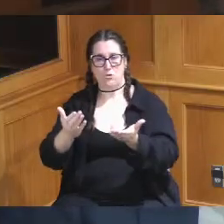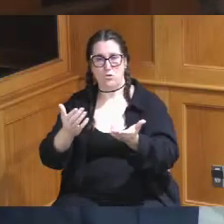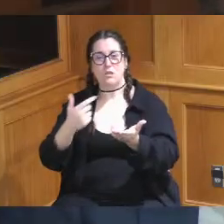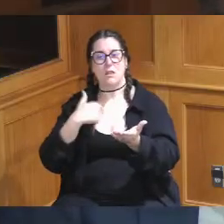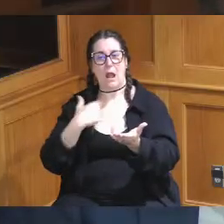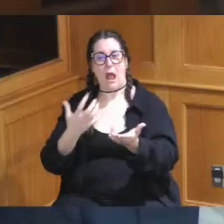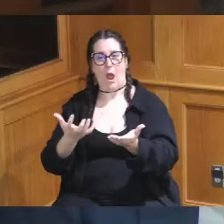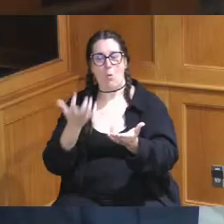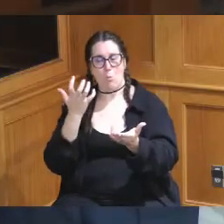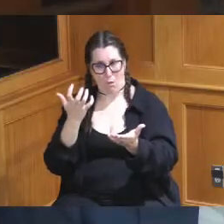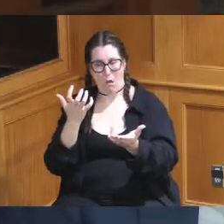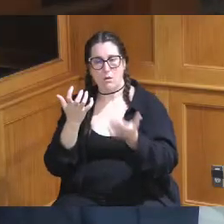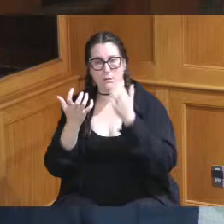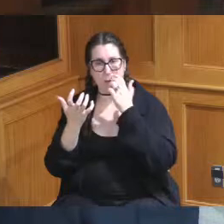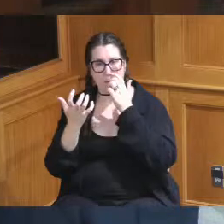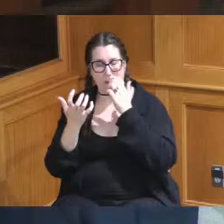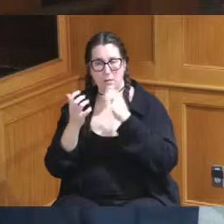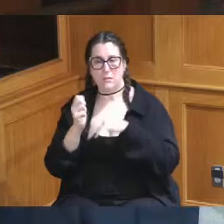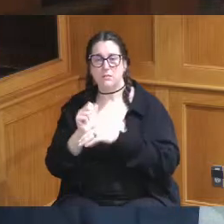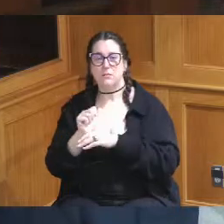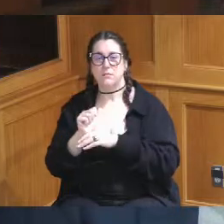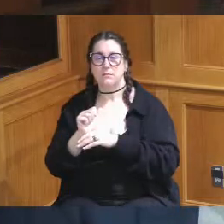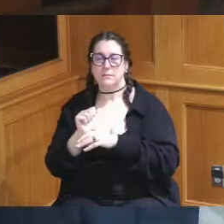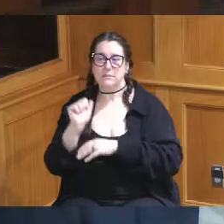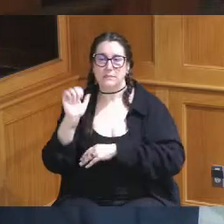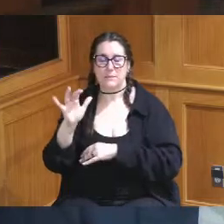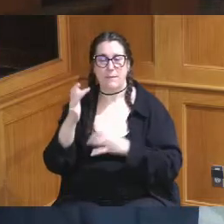to submit today.